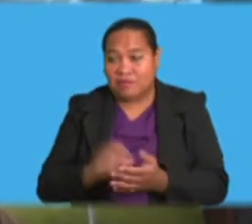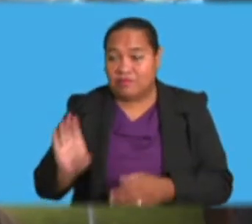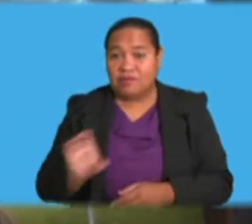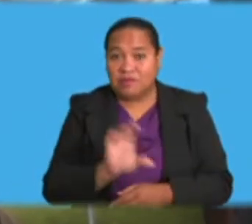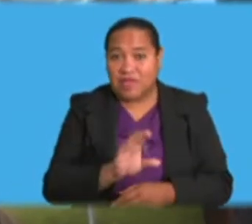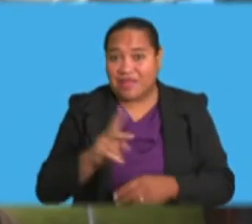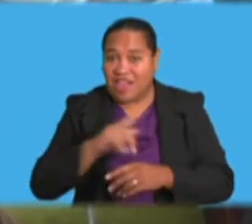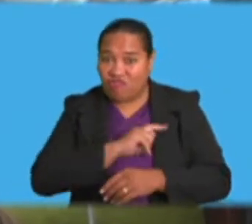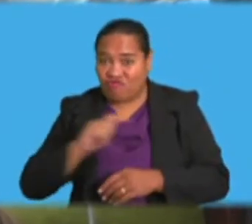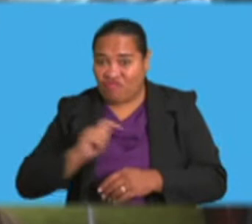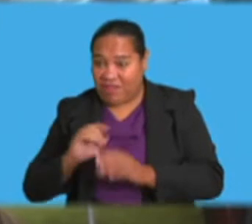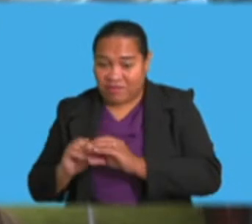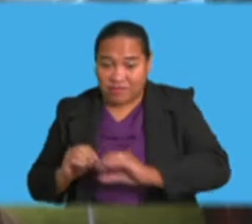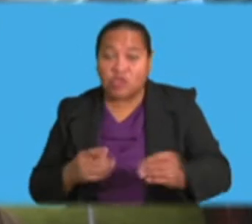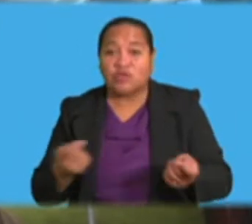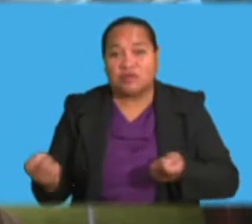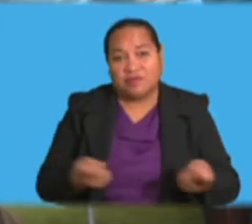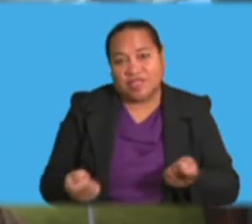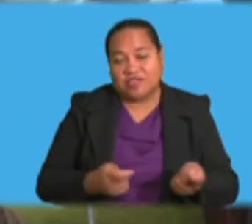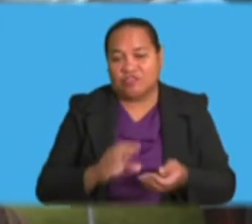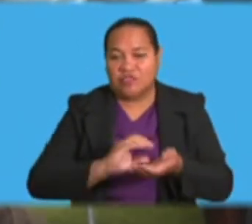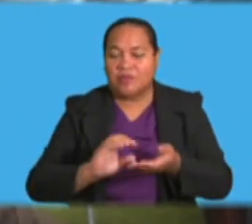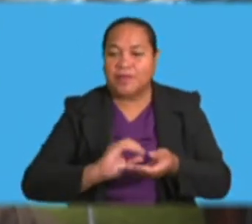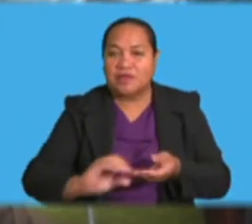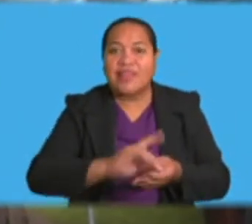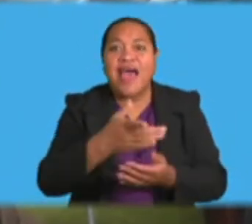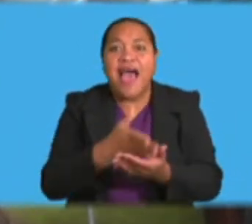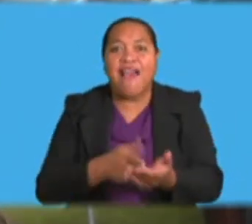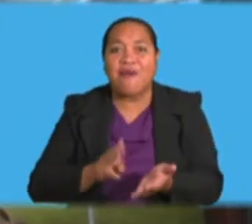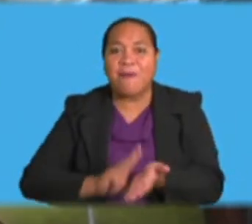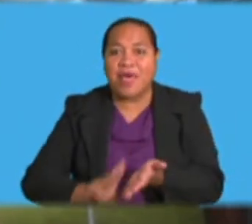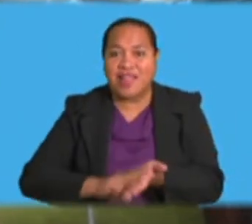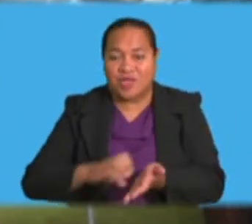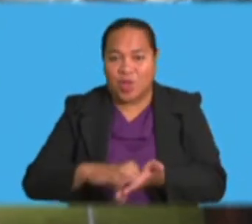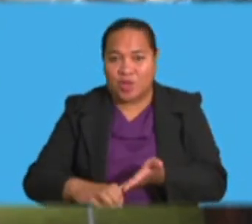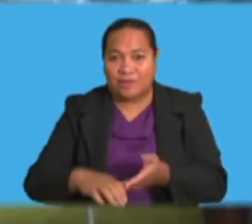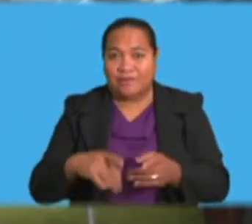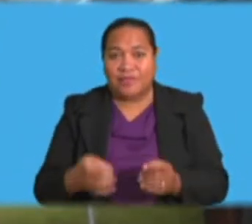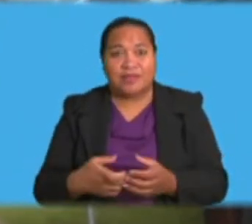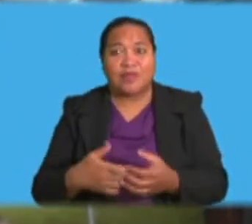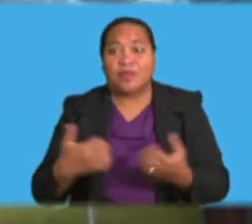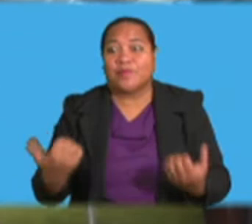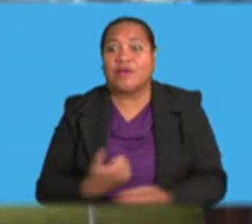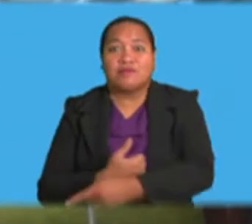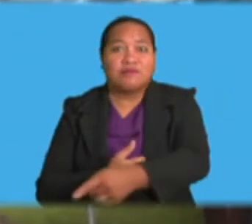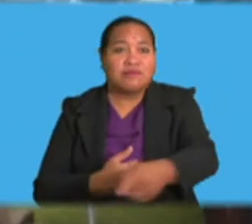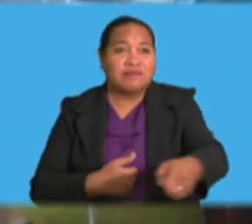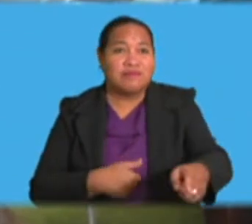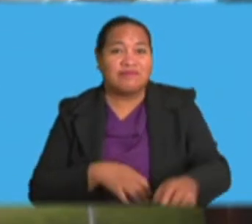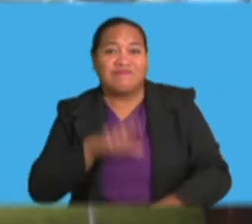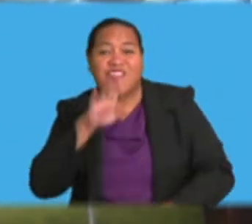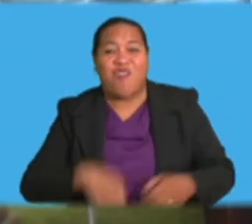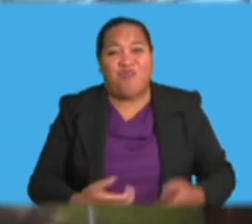Trust in administering the dividend distribution to landowners at $500,000. This led to a huge outcry from landowners leasing the land